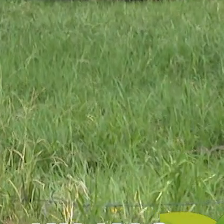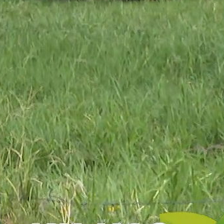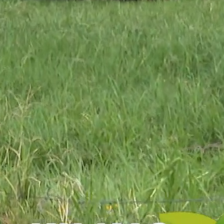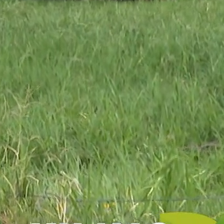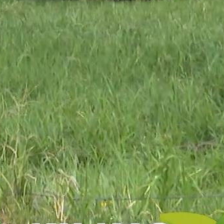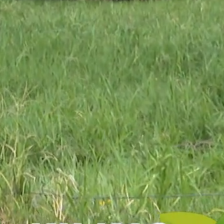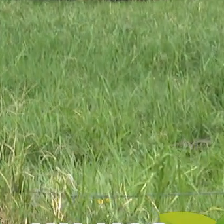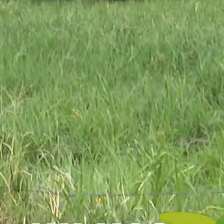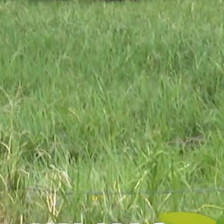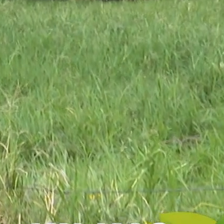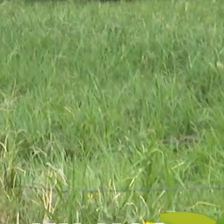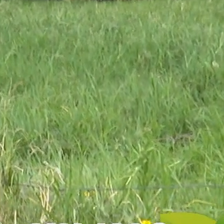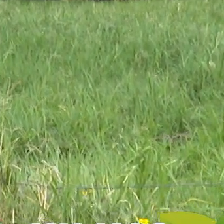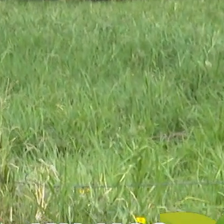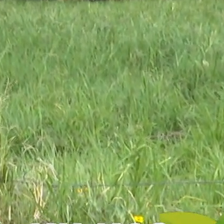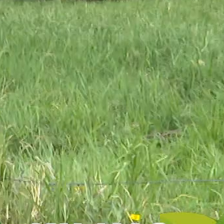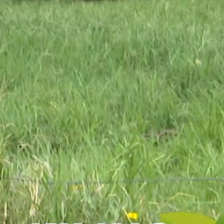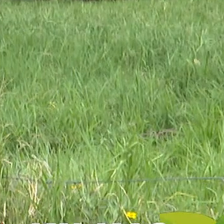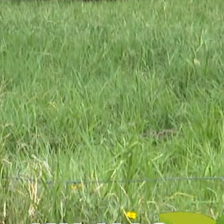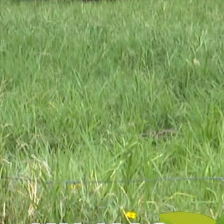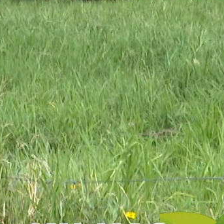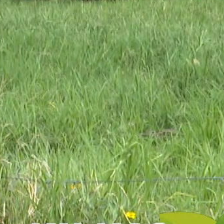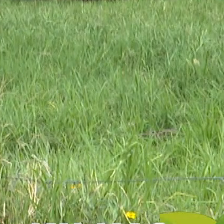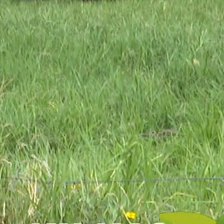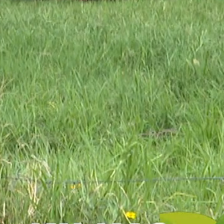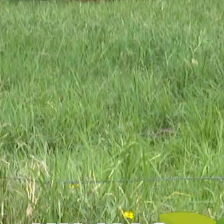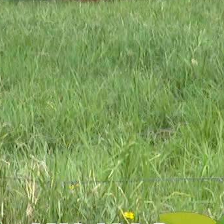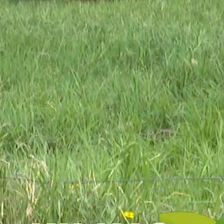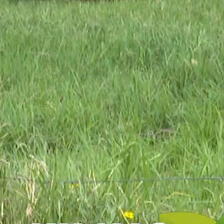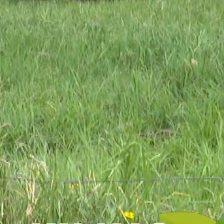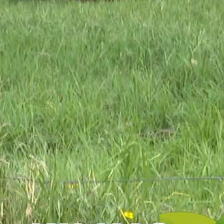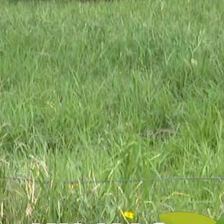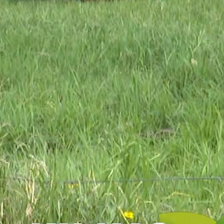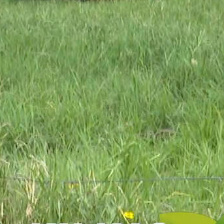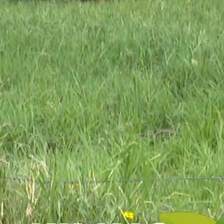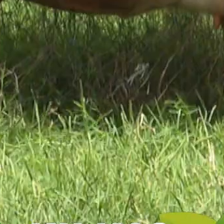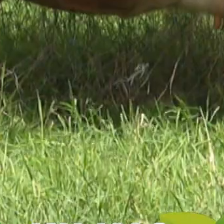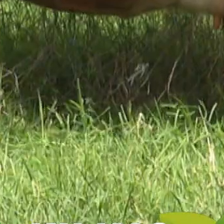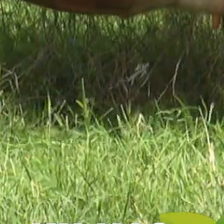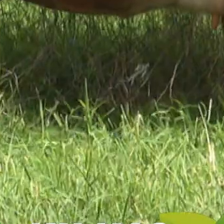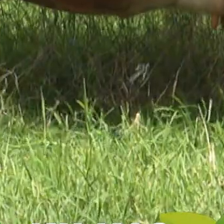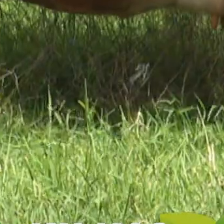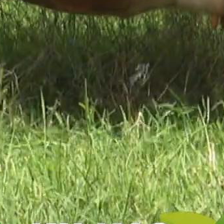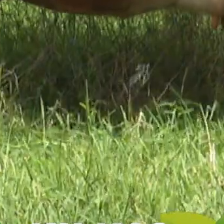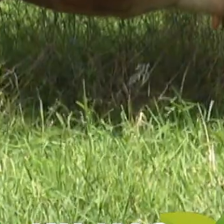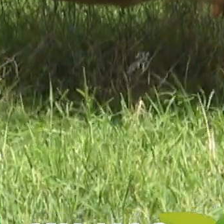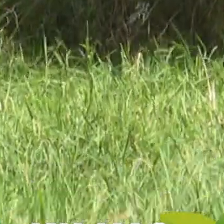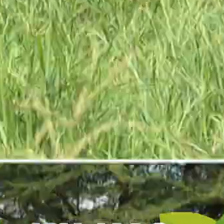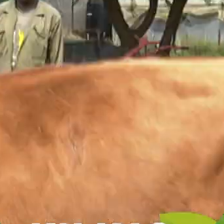My name is Peter Ngeshu and I work here in the farm.